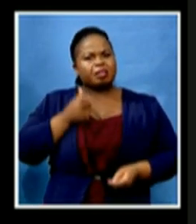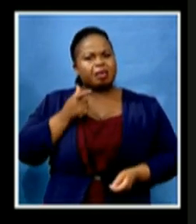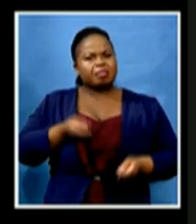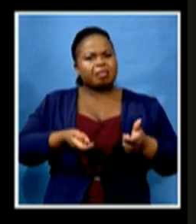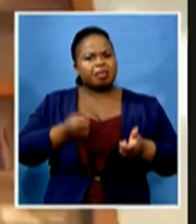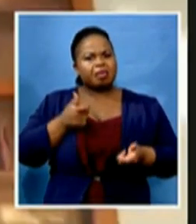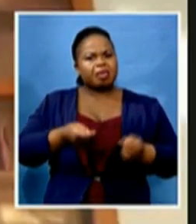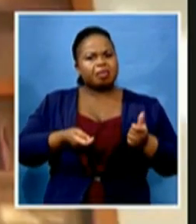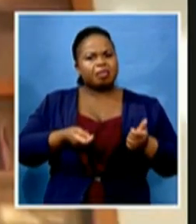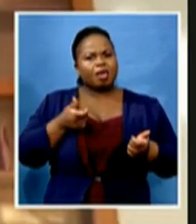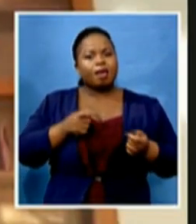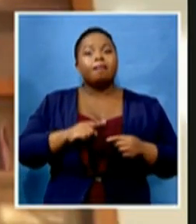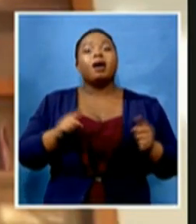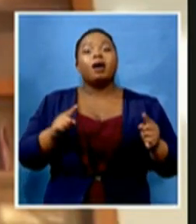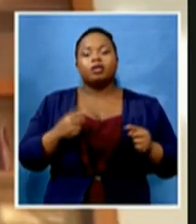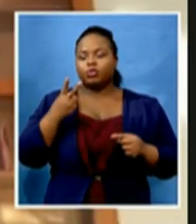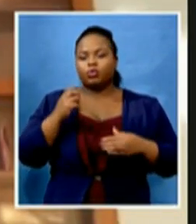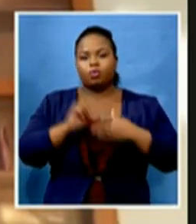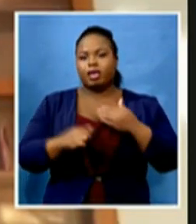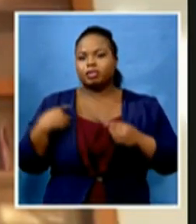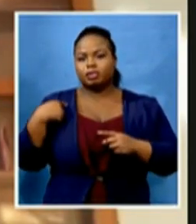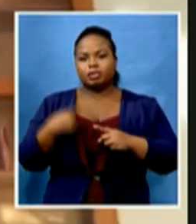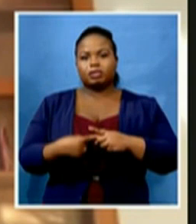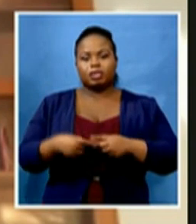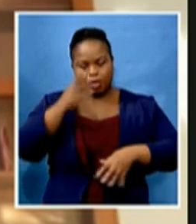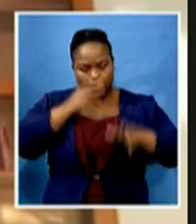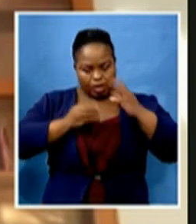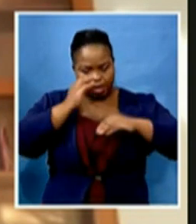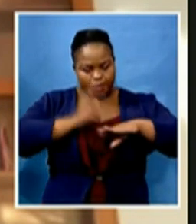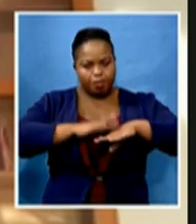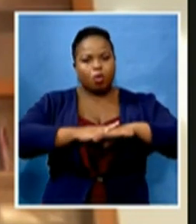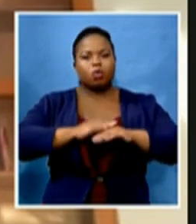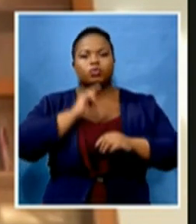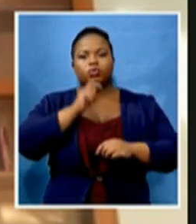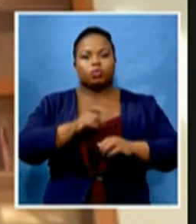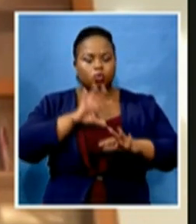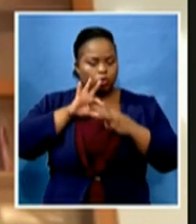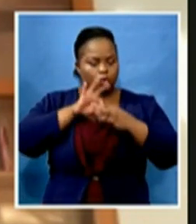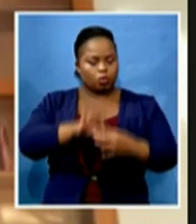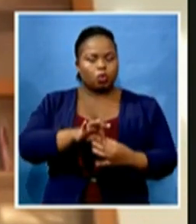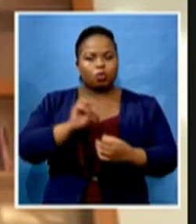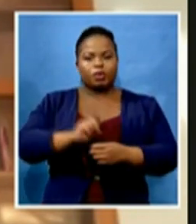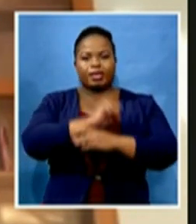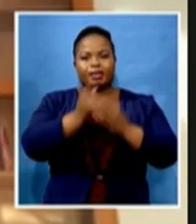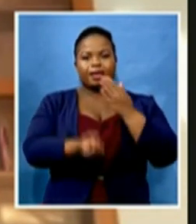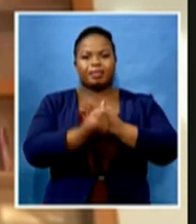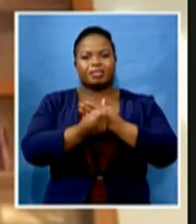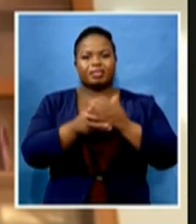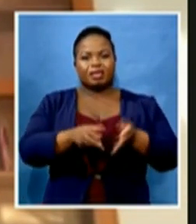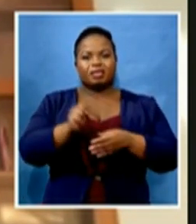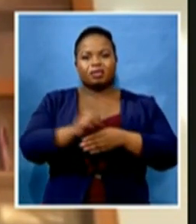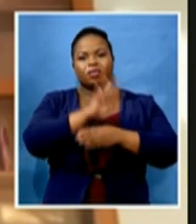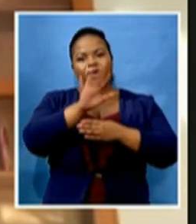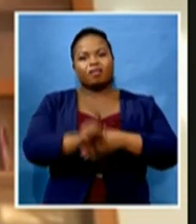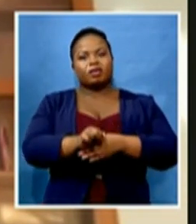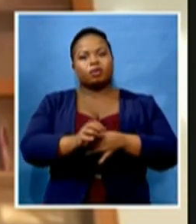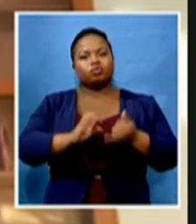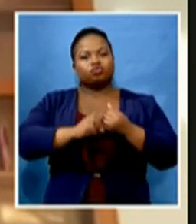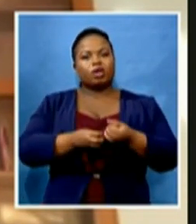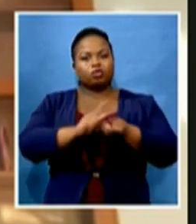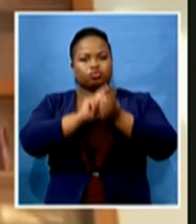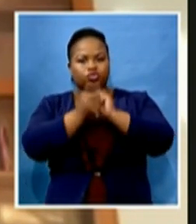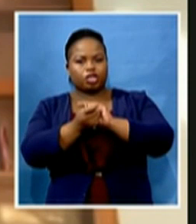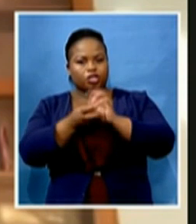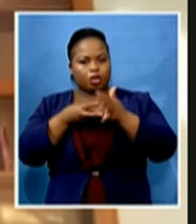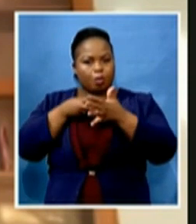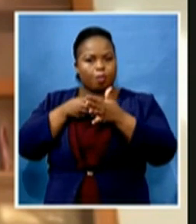information for purposes of refining the models and going forward. But I think as we do so and as we say